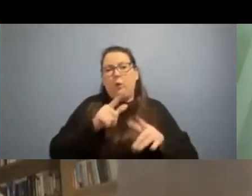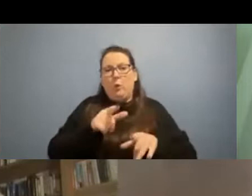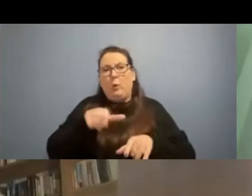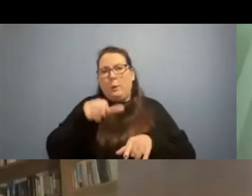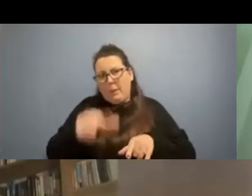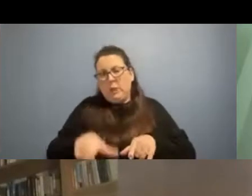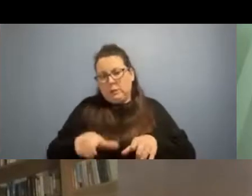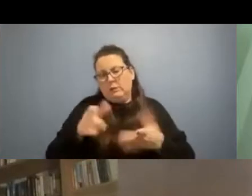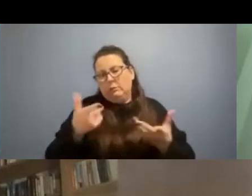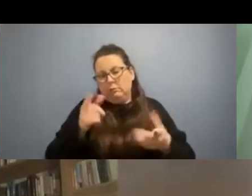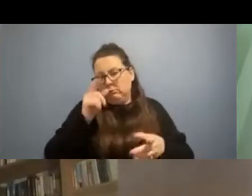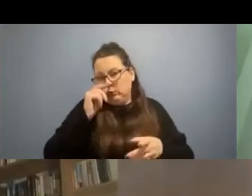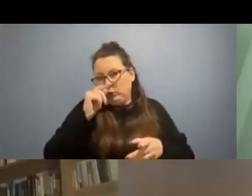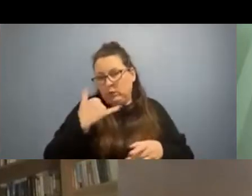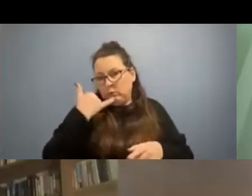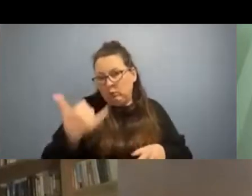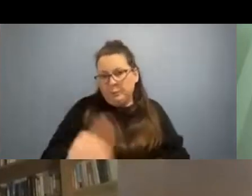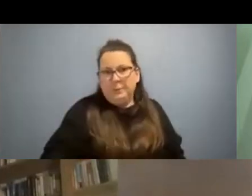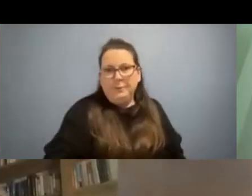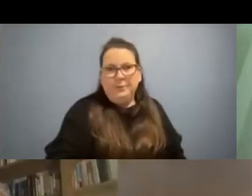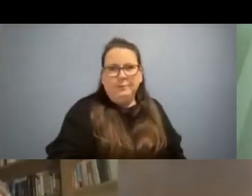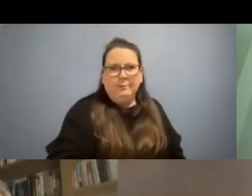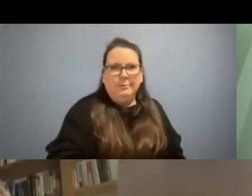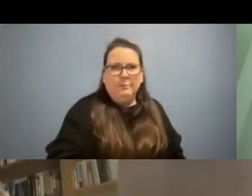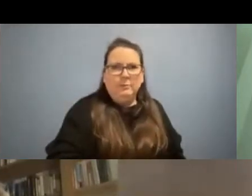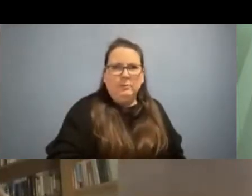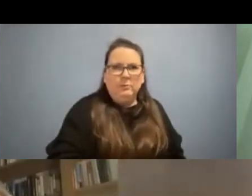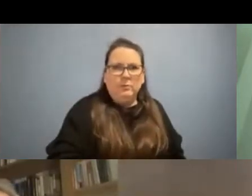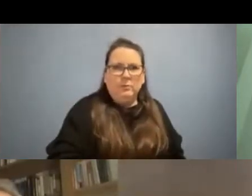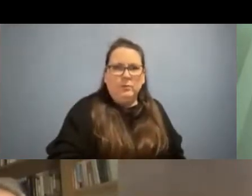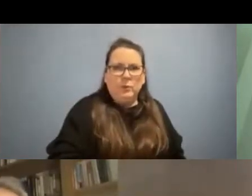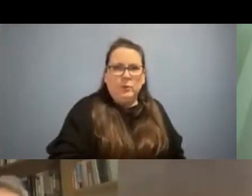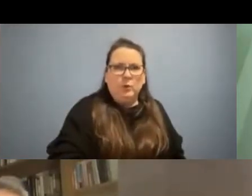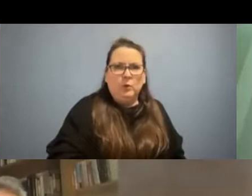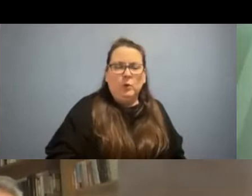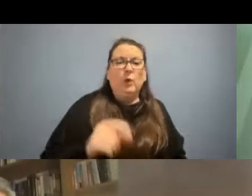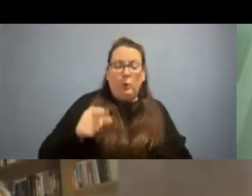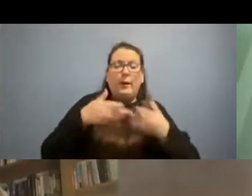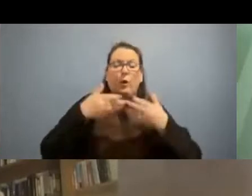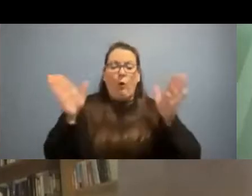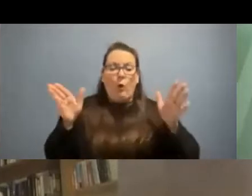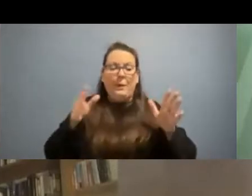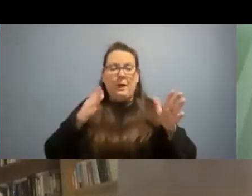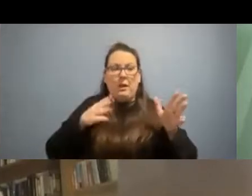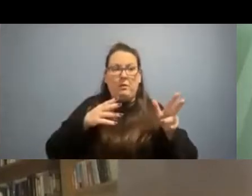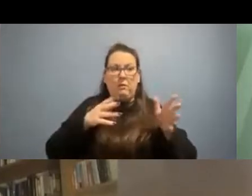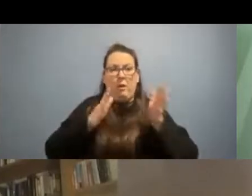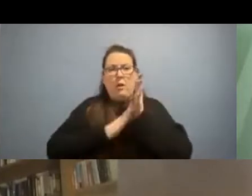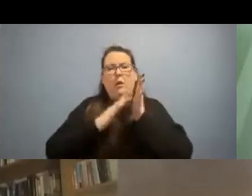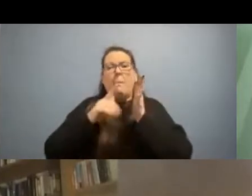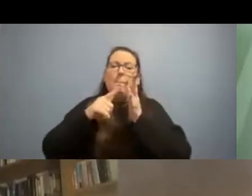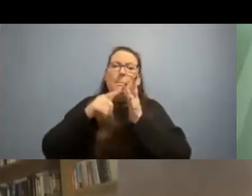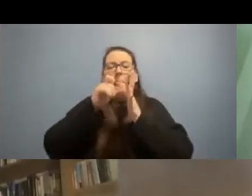members. We're opening our first mobile vaccination unit in partnership with Central Bayside Community Health Services